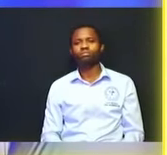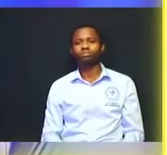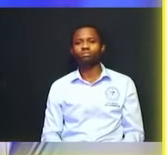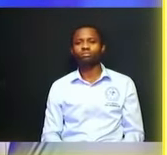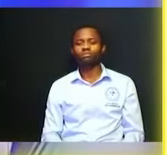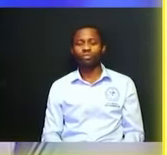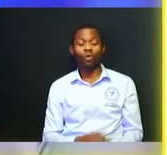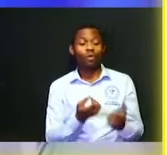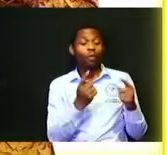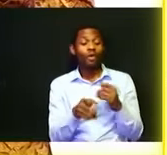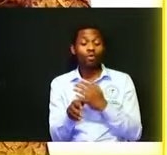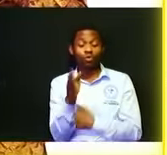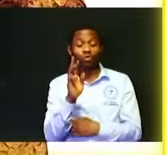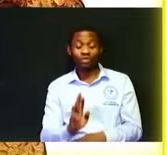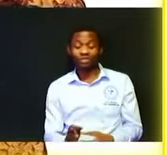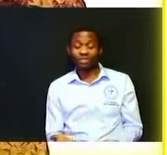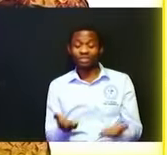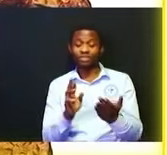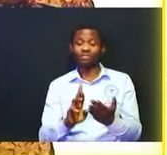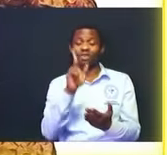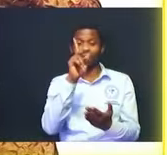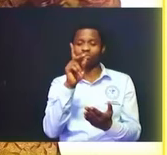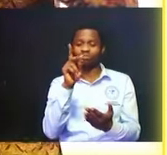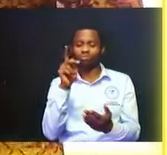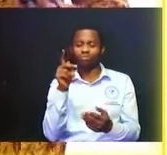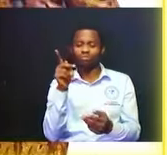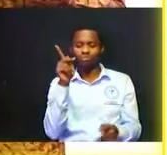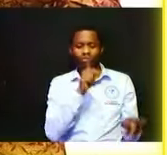God lifts you up, human beings will respect